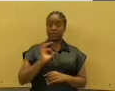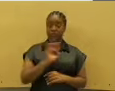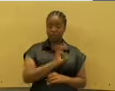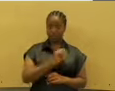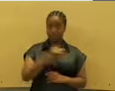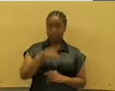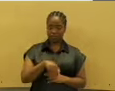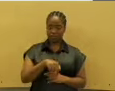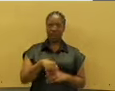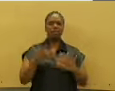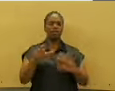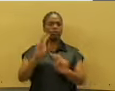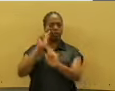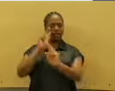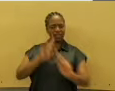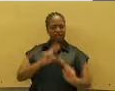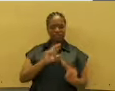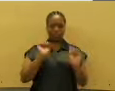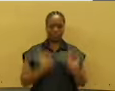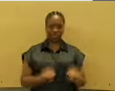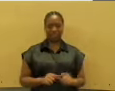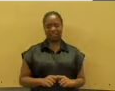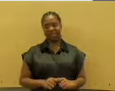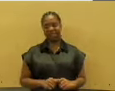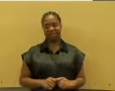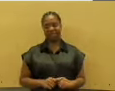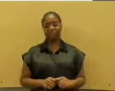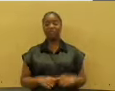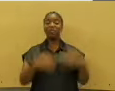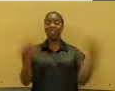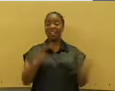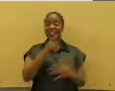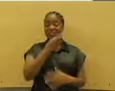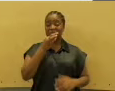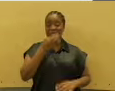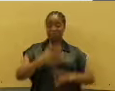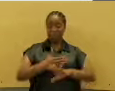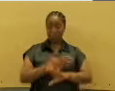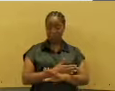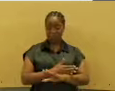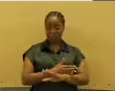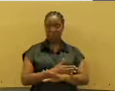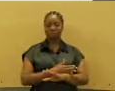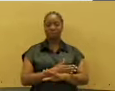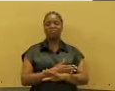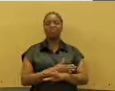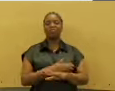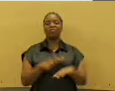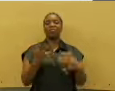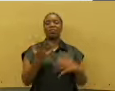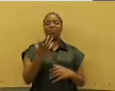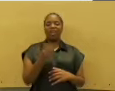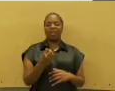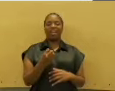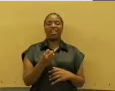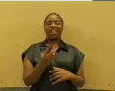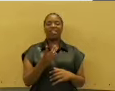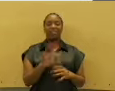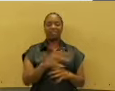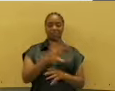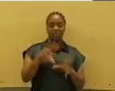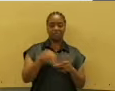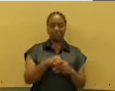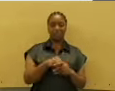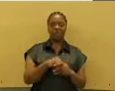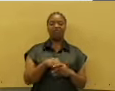our visitors as well. So as I mentioned before, we had the protocol being initiated by the